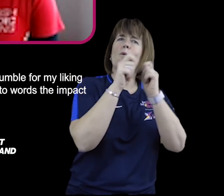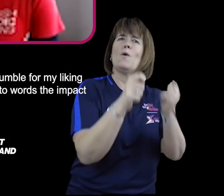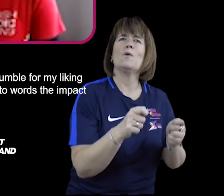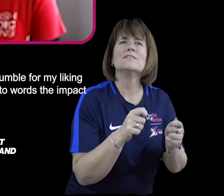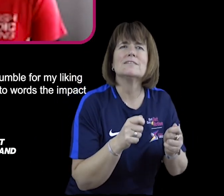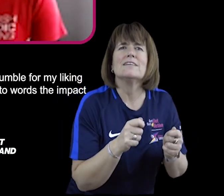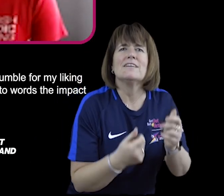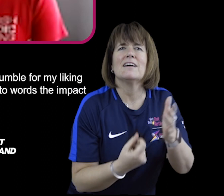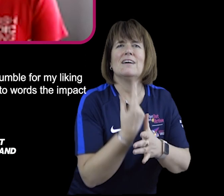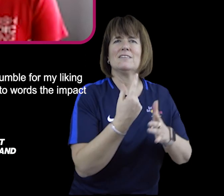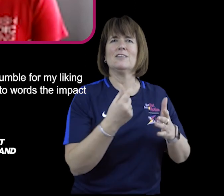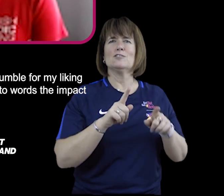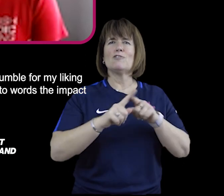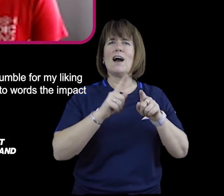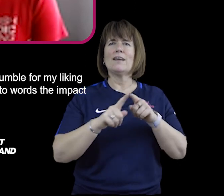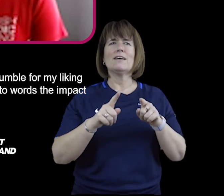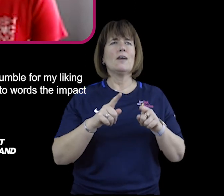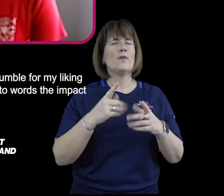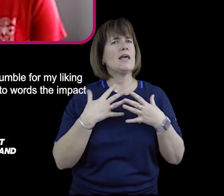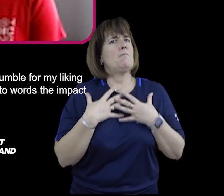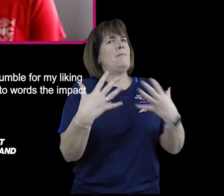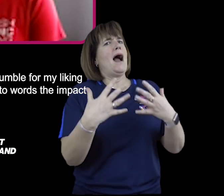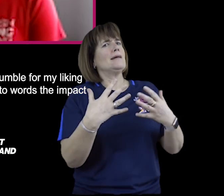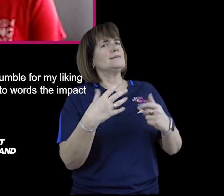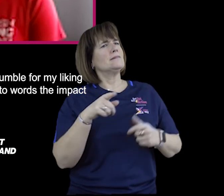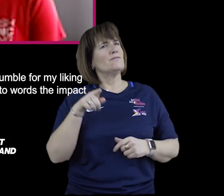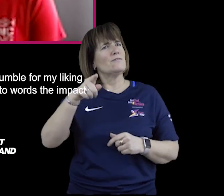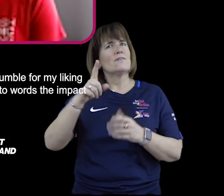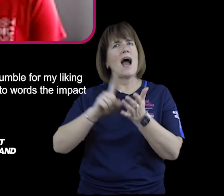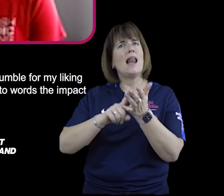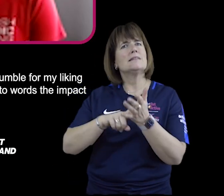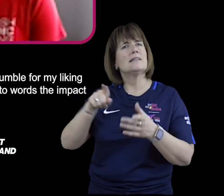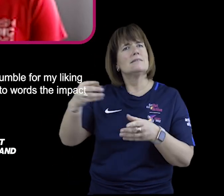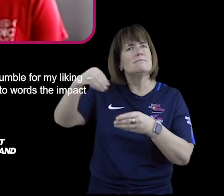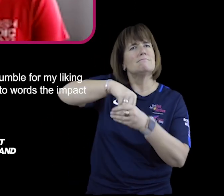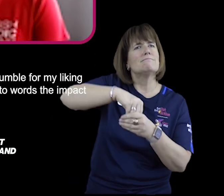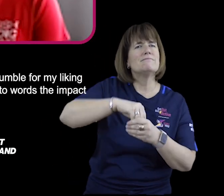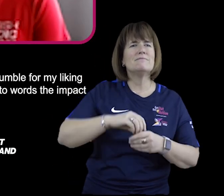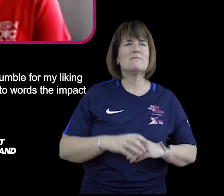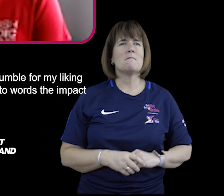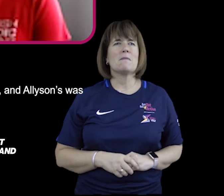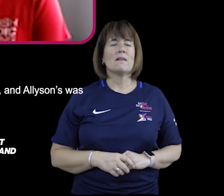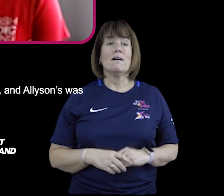in a nutshell, just try to put into words the impact that Alyson's making.